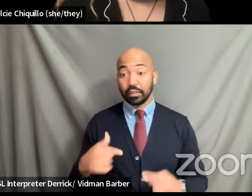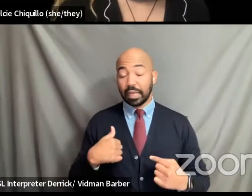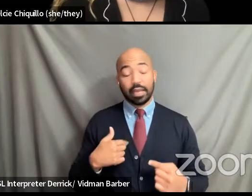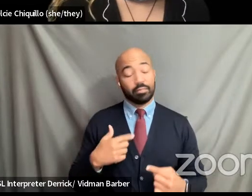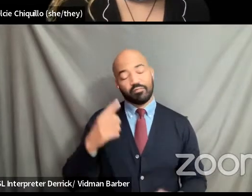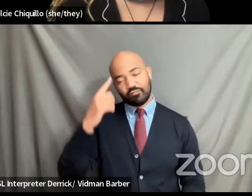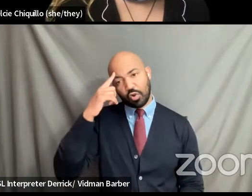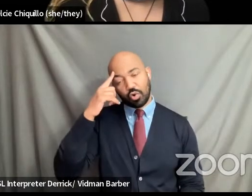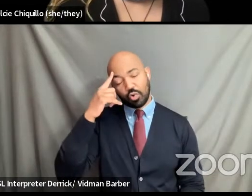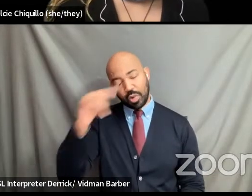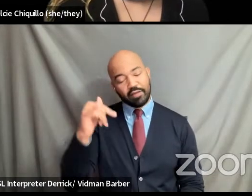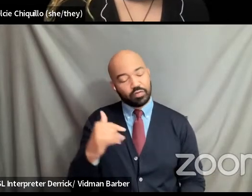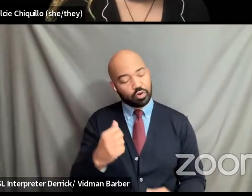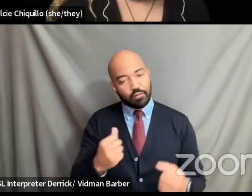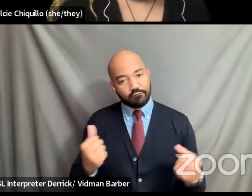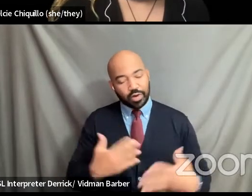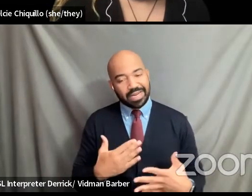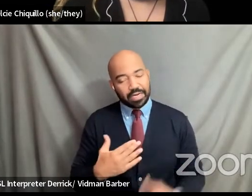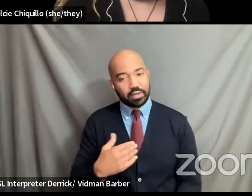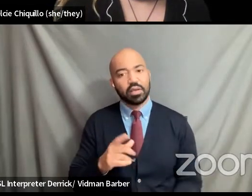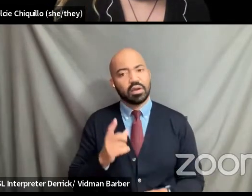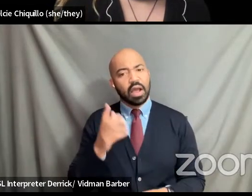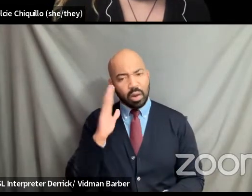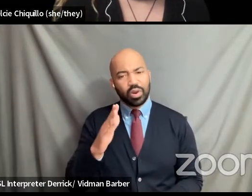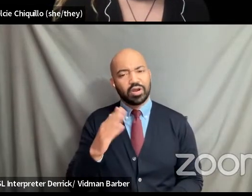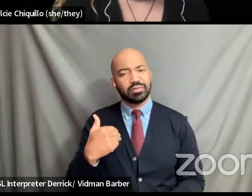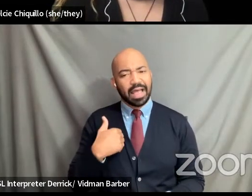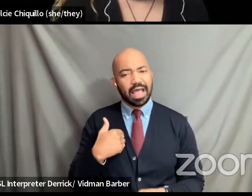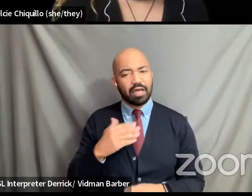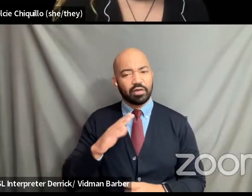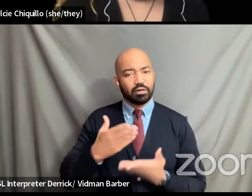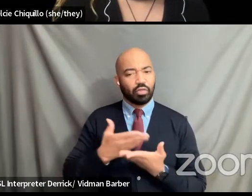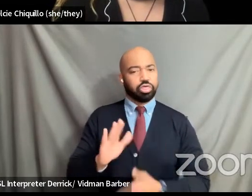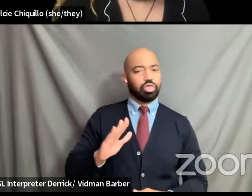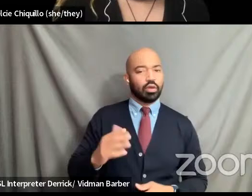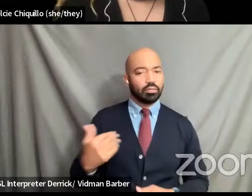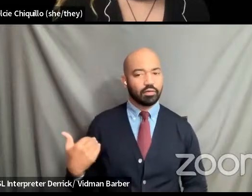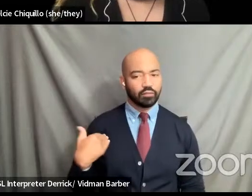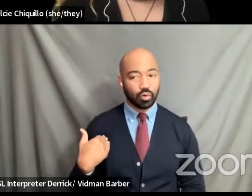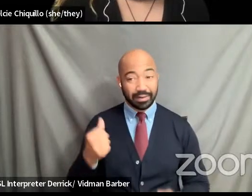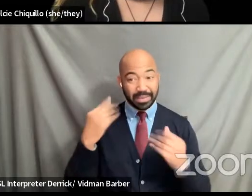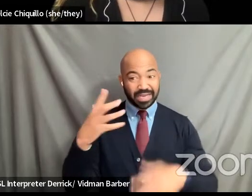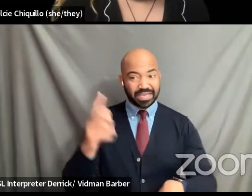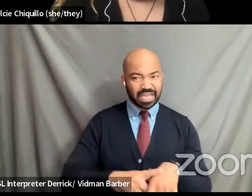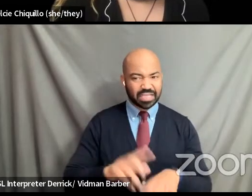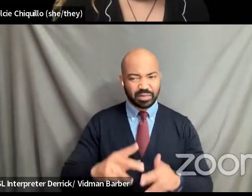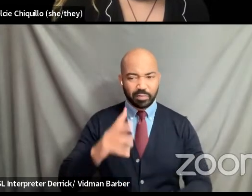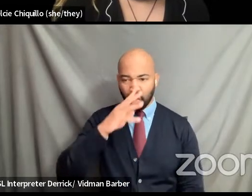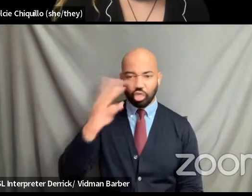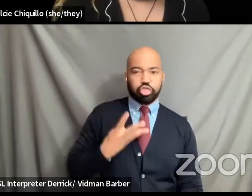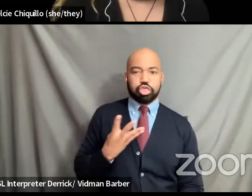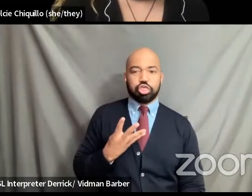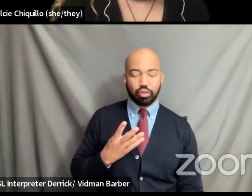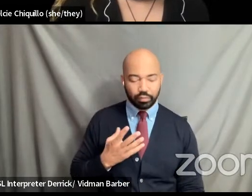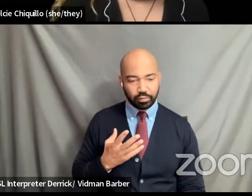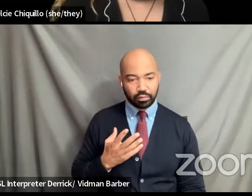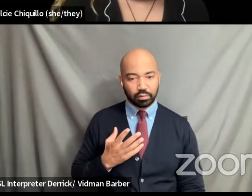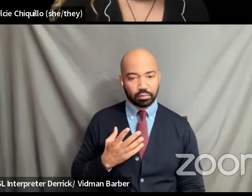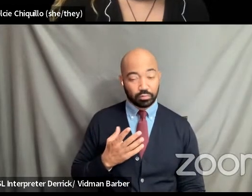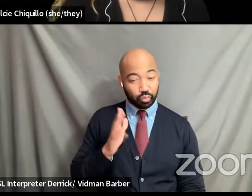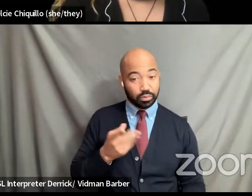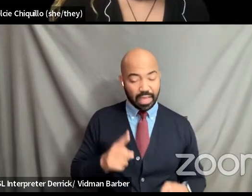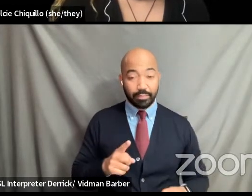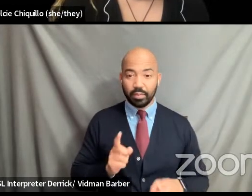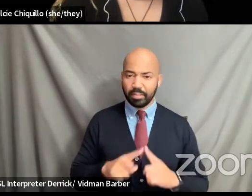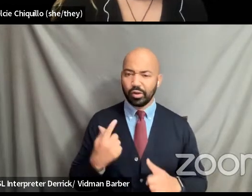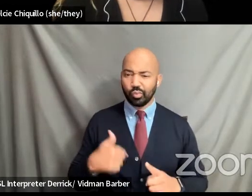forever afraid, and I'm going to get rejected. I have been rejected so many times, and I will continue to get rejected. But we are scientists,